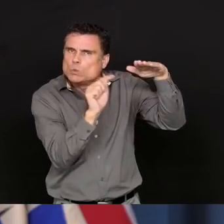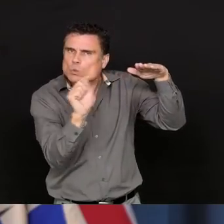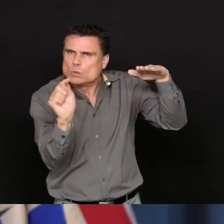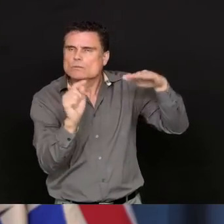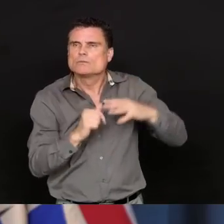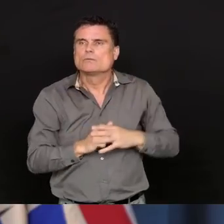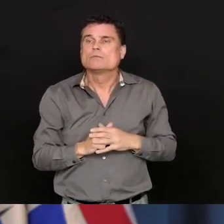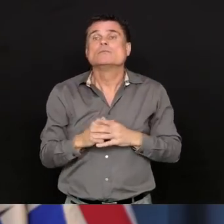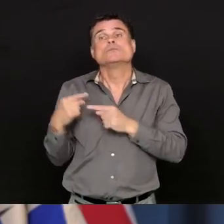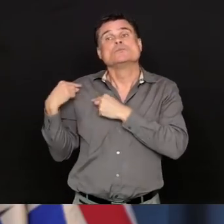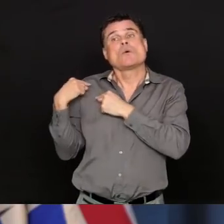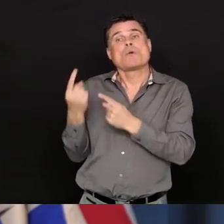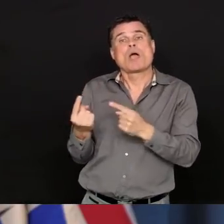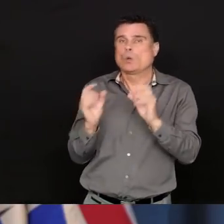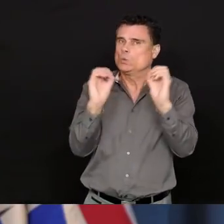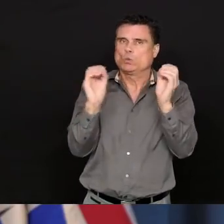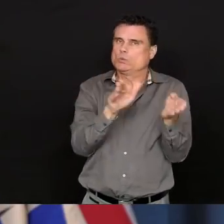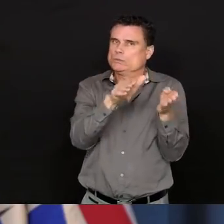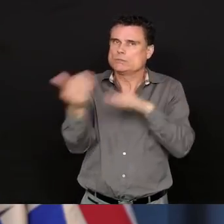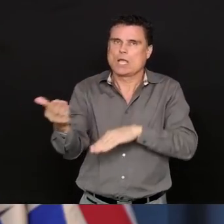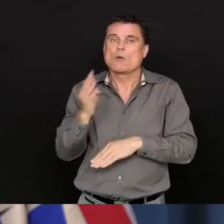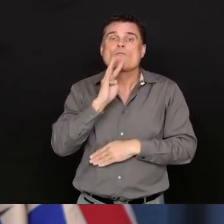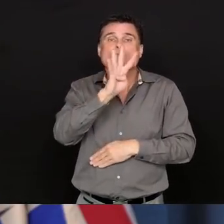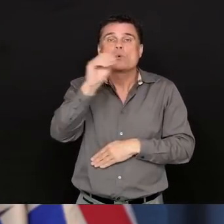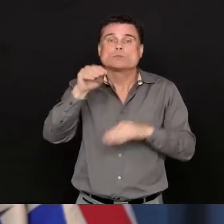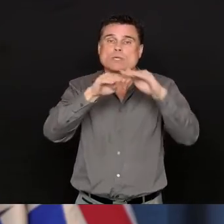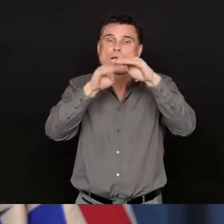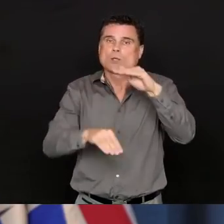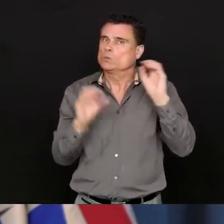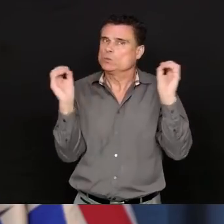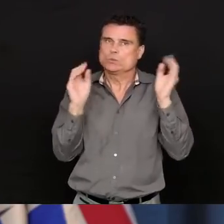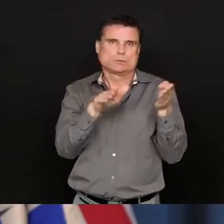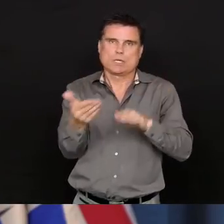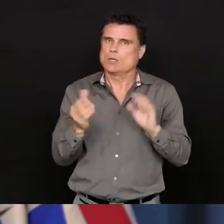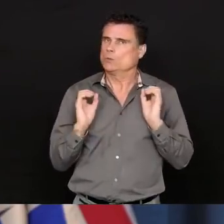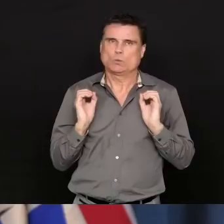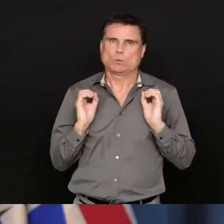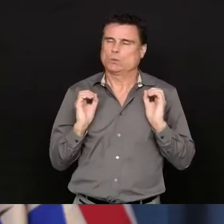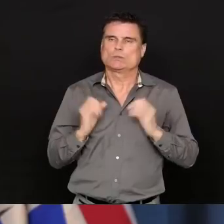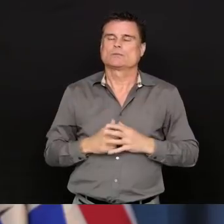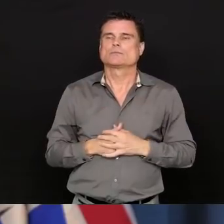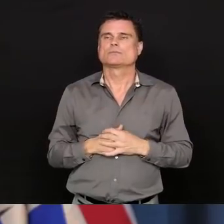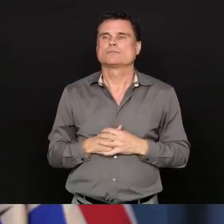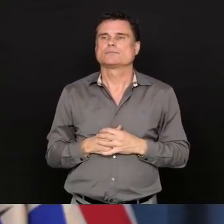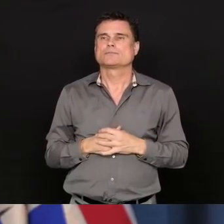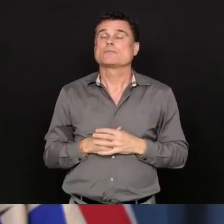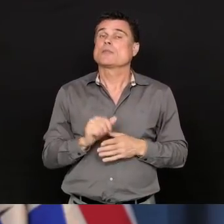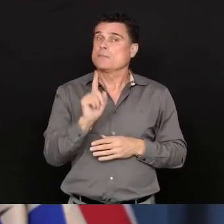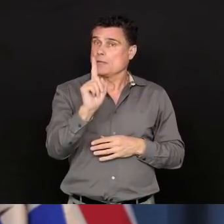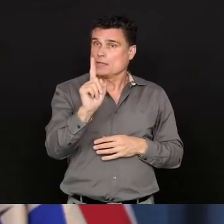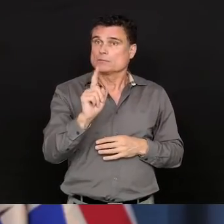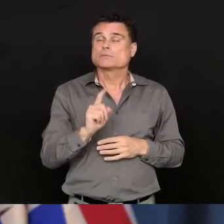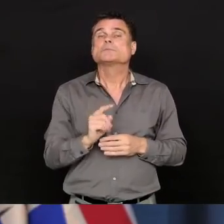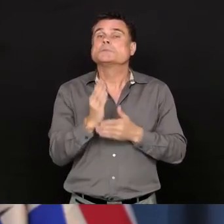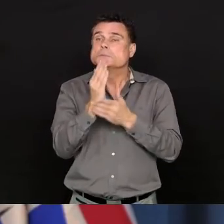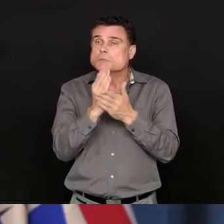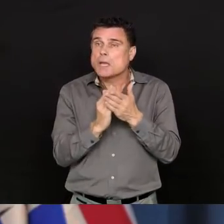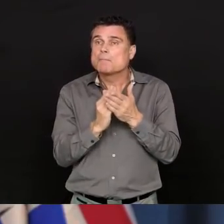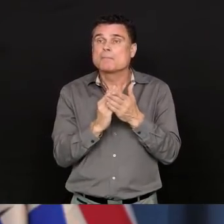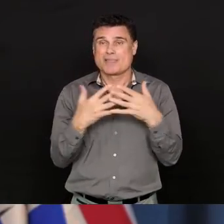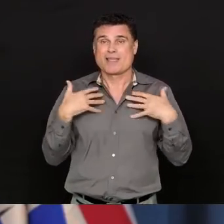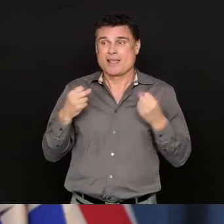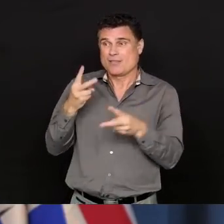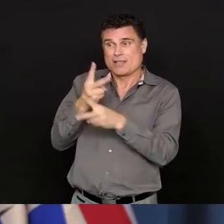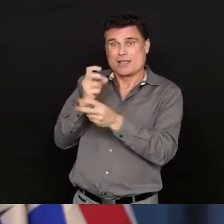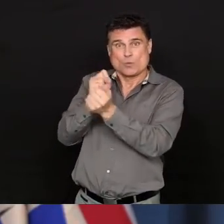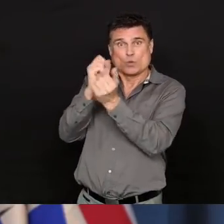world there have been young people who have been affected by this, and young physicians, young healthcare workers. So